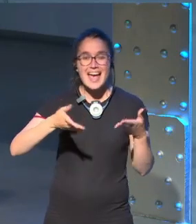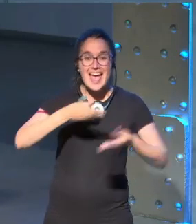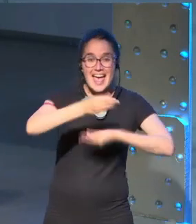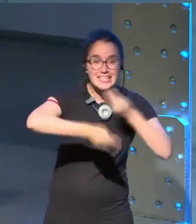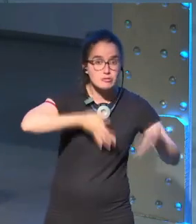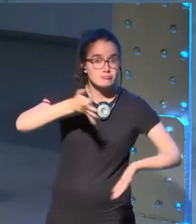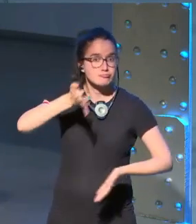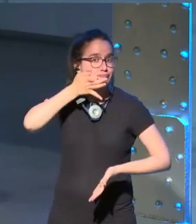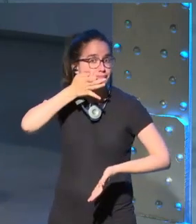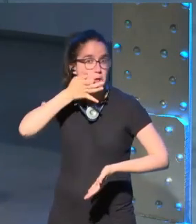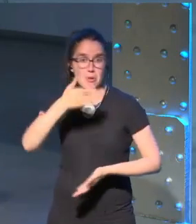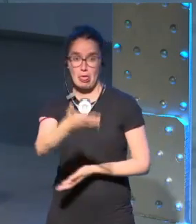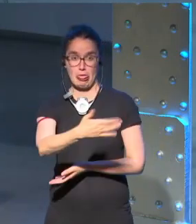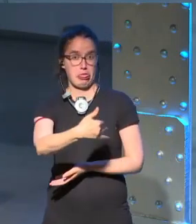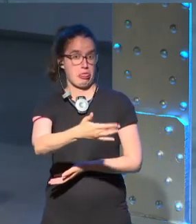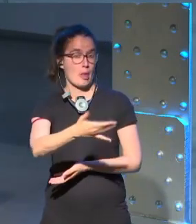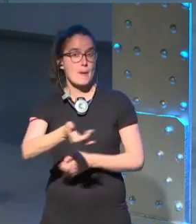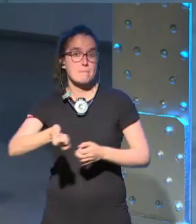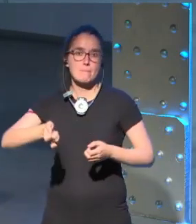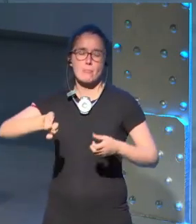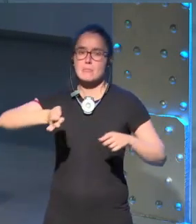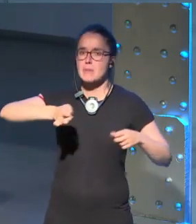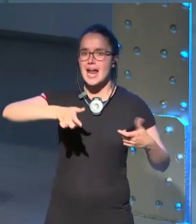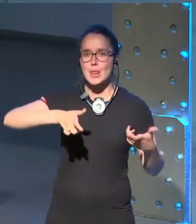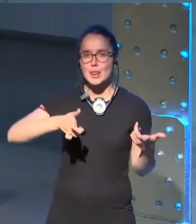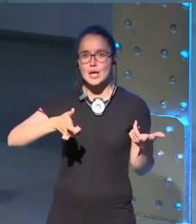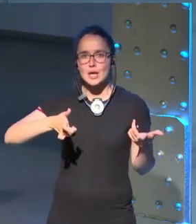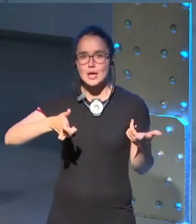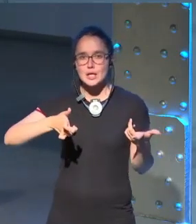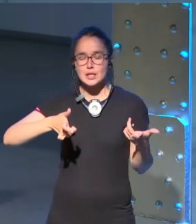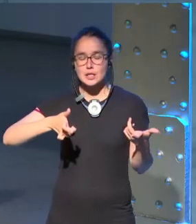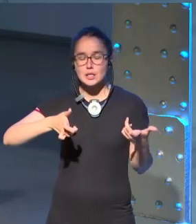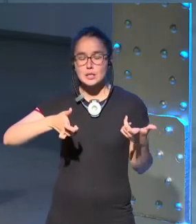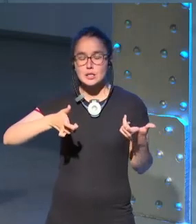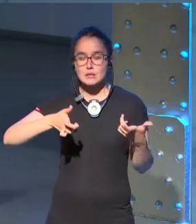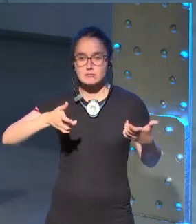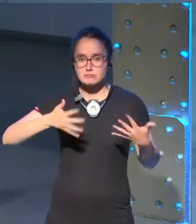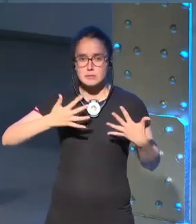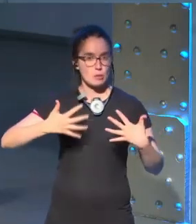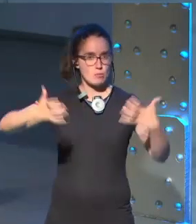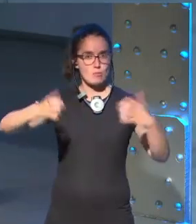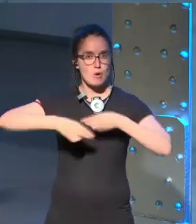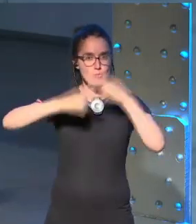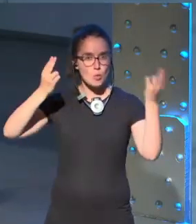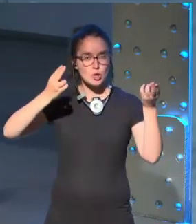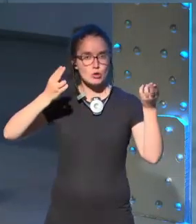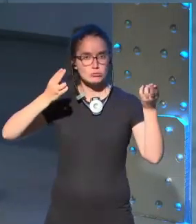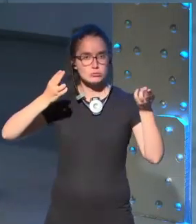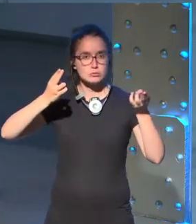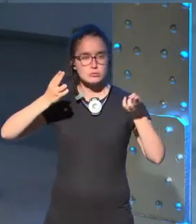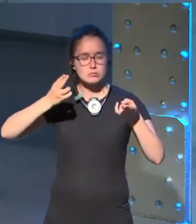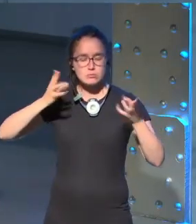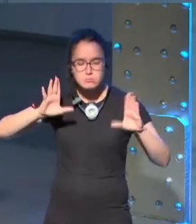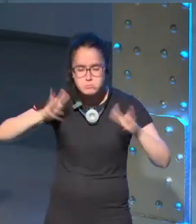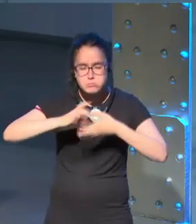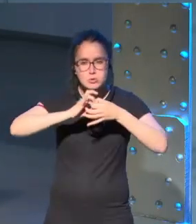audiences seem to be being brought together based on their resentments. I mean, there's something basically tribal about human beings. I mean,